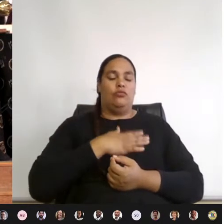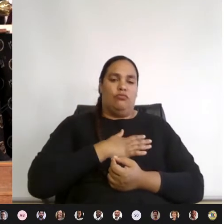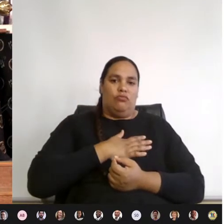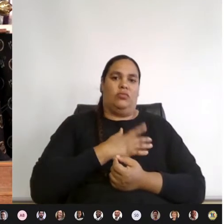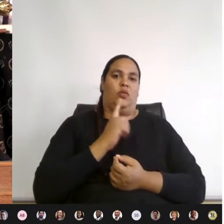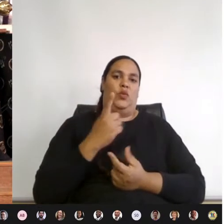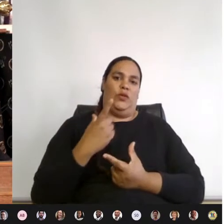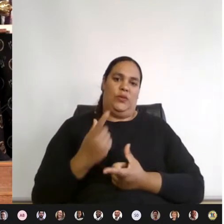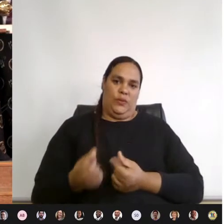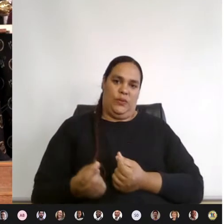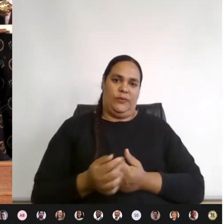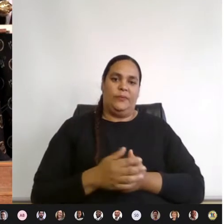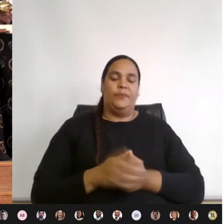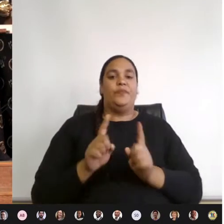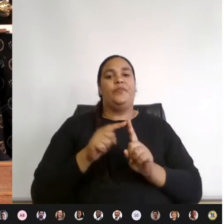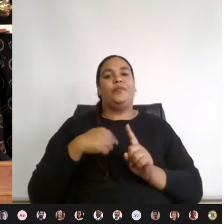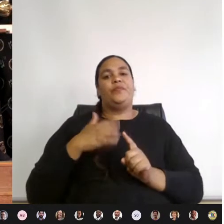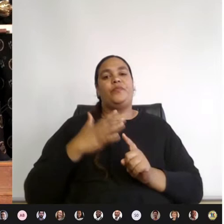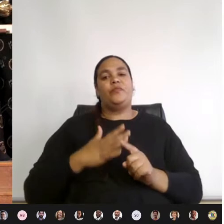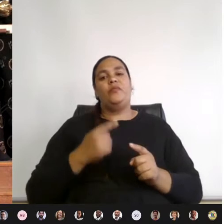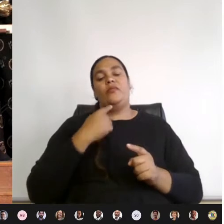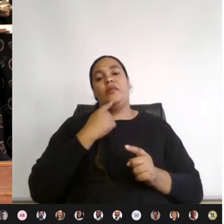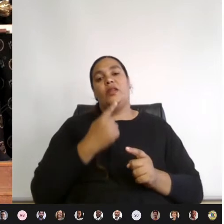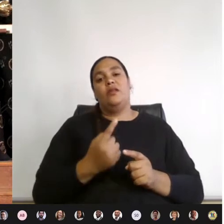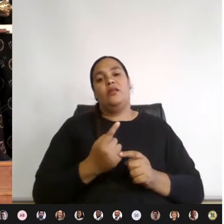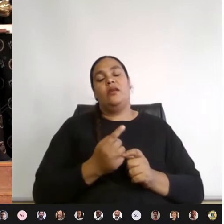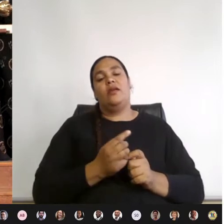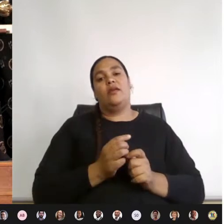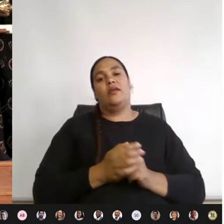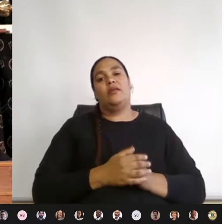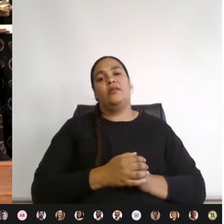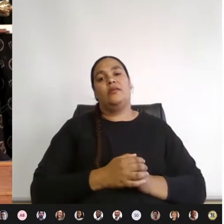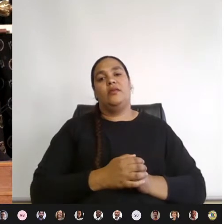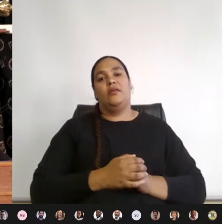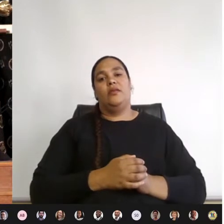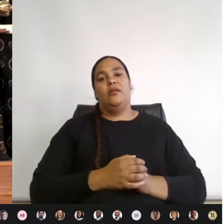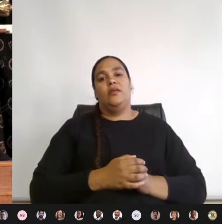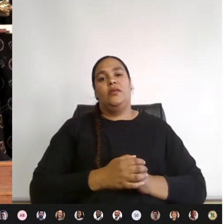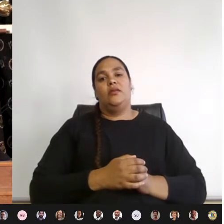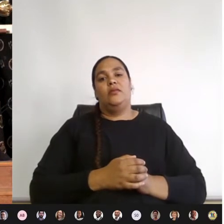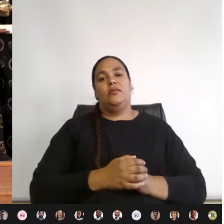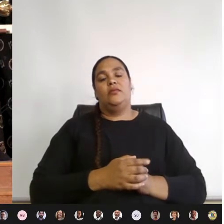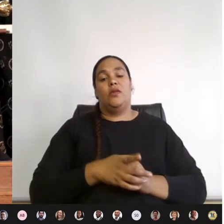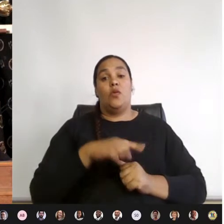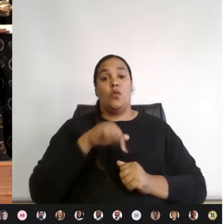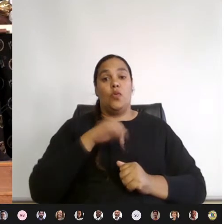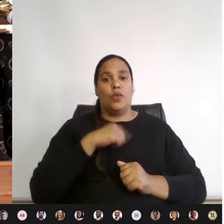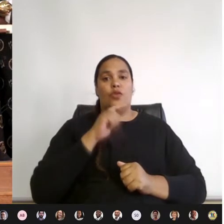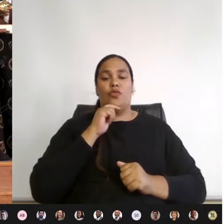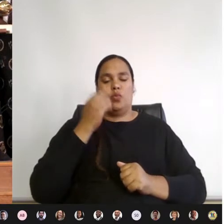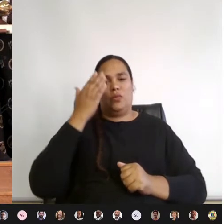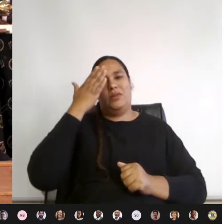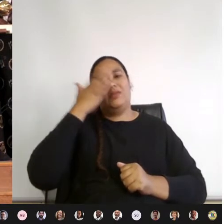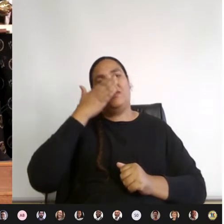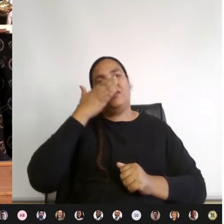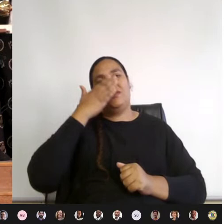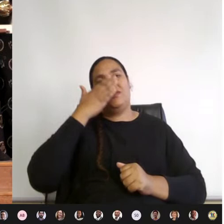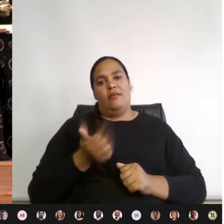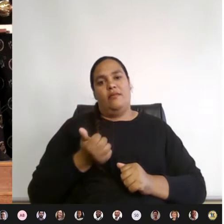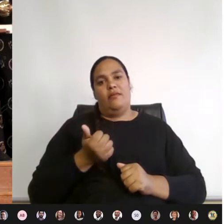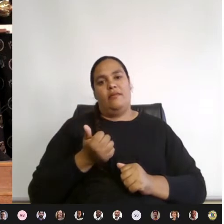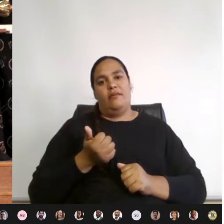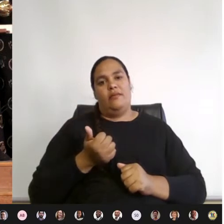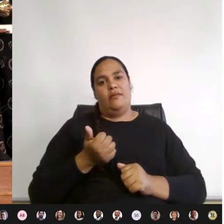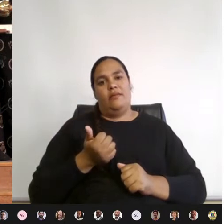it. I also want to say that we are really sad to have to